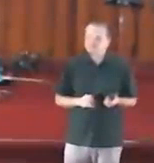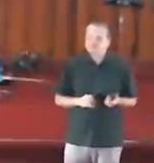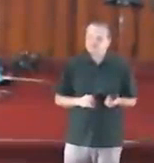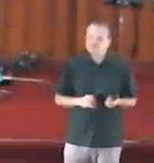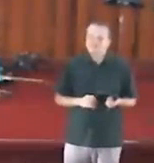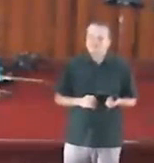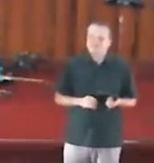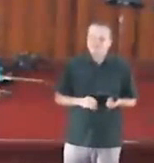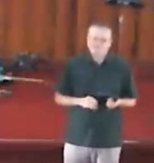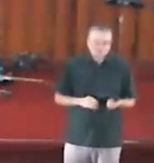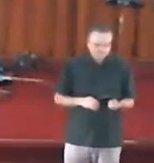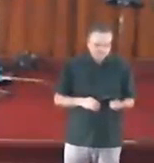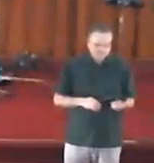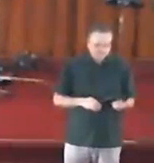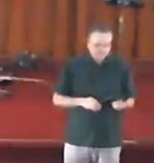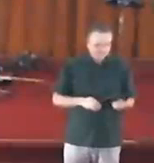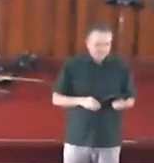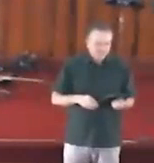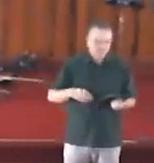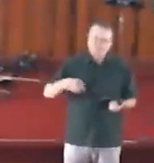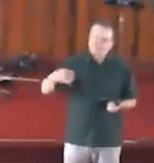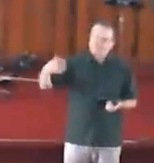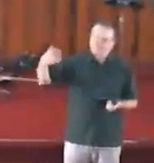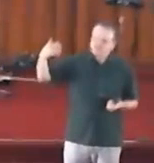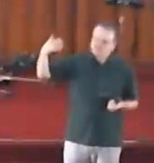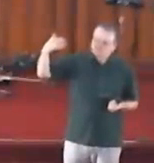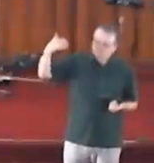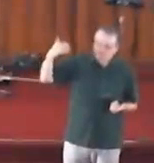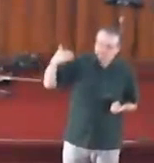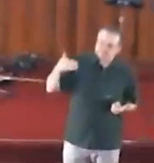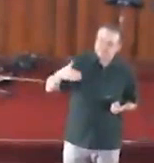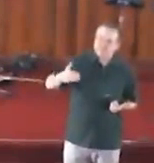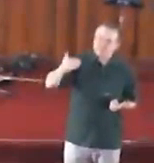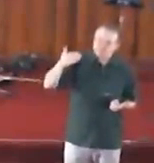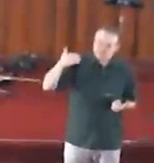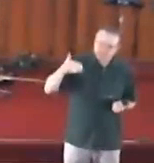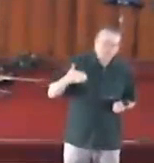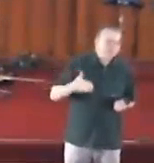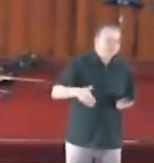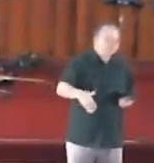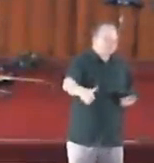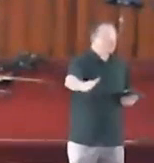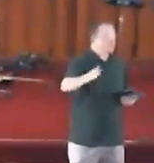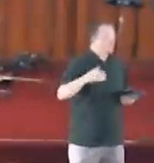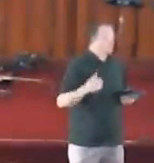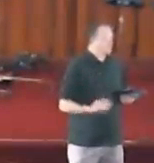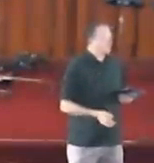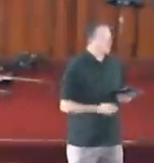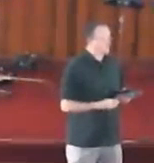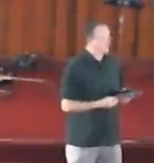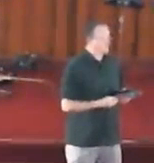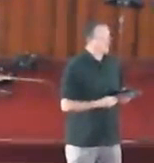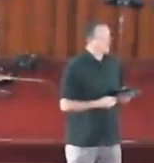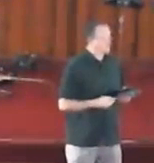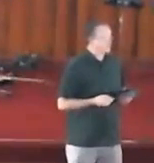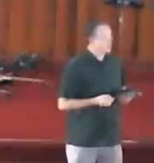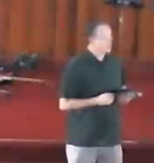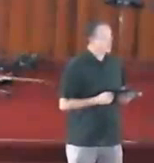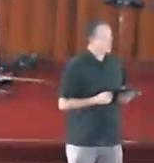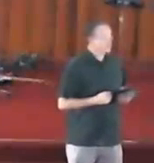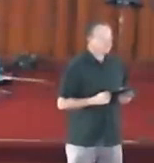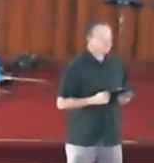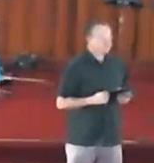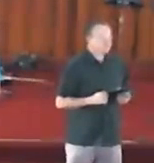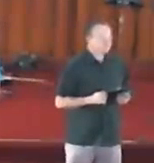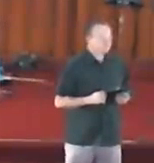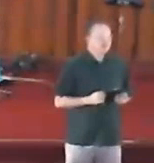how to flow through the Holy Spirit. A experimentar y ver el poder de Dios en nuestras vidas. And to